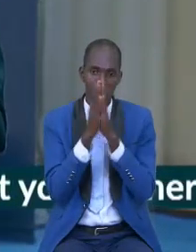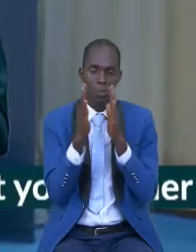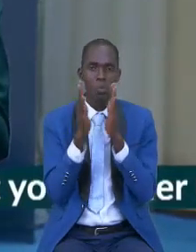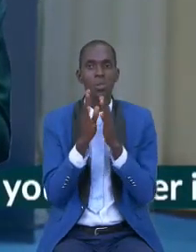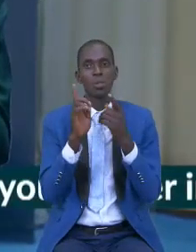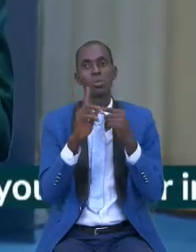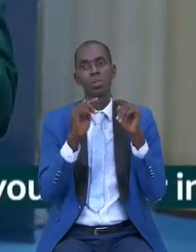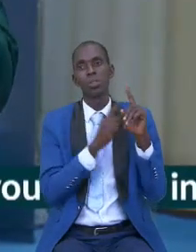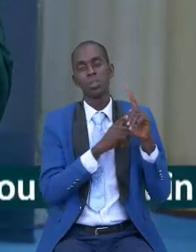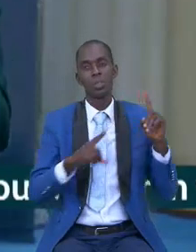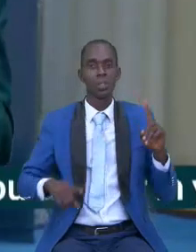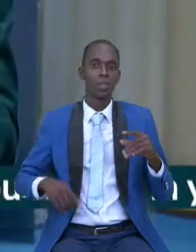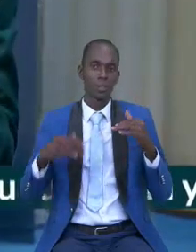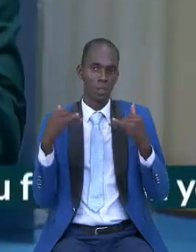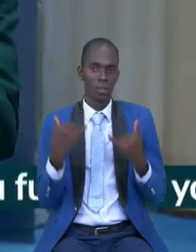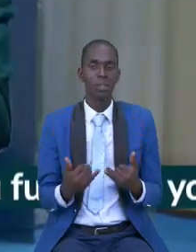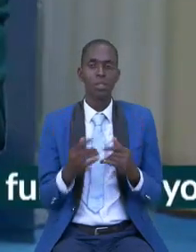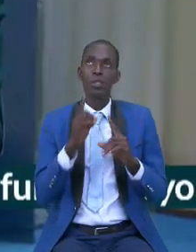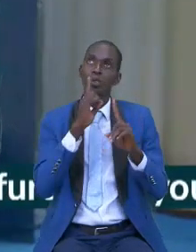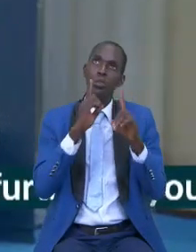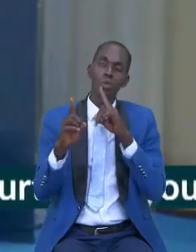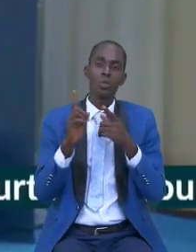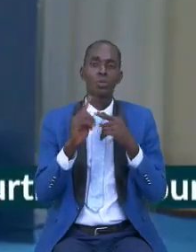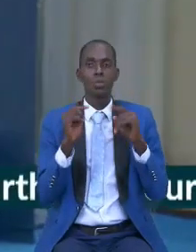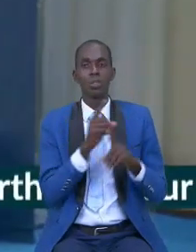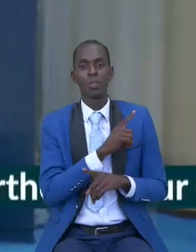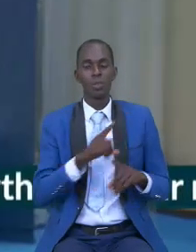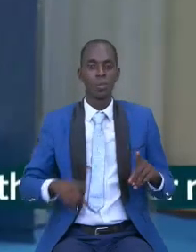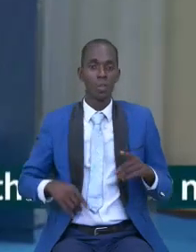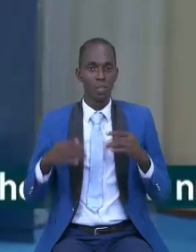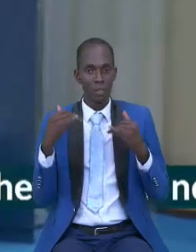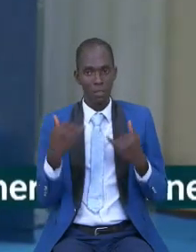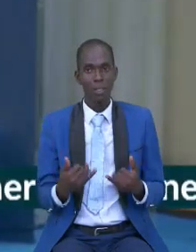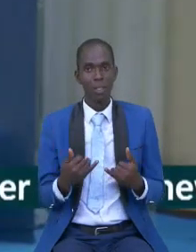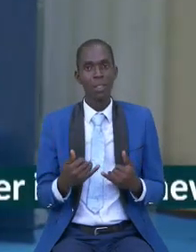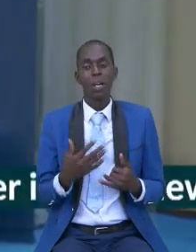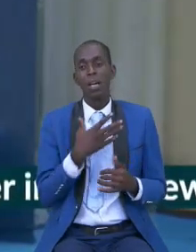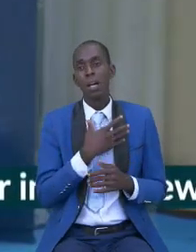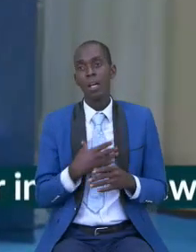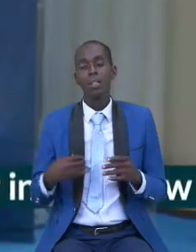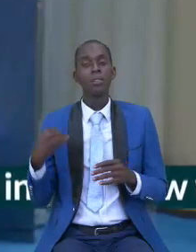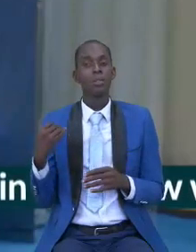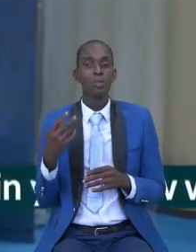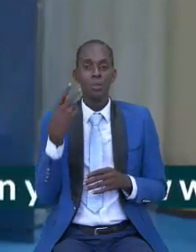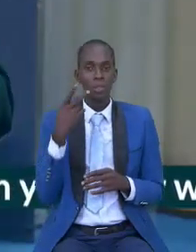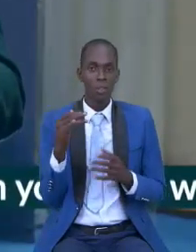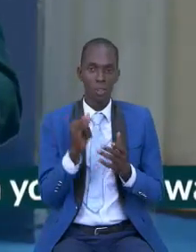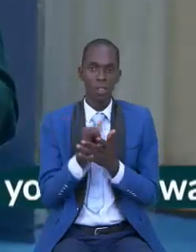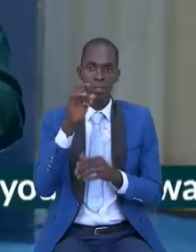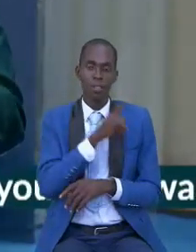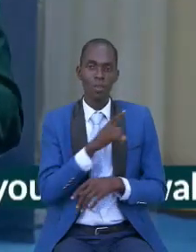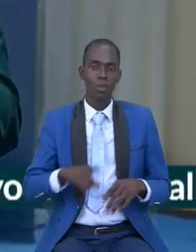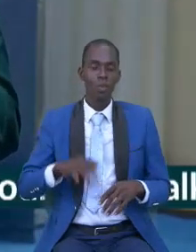we give to those that are fresh believers and those that might have lost their salvation and they are coming